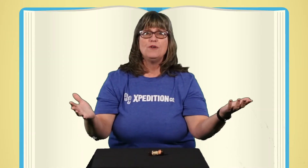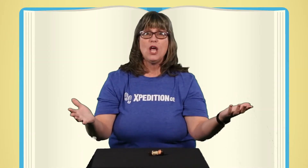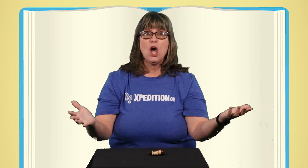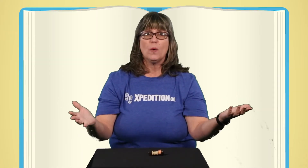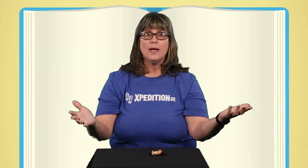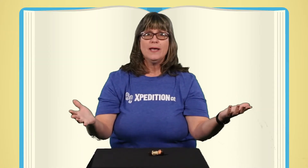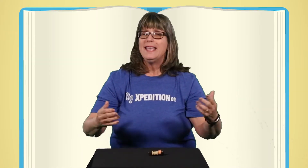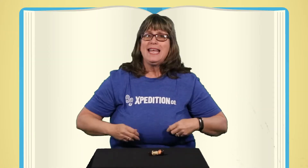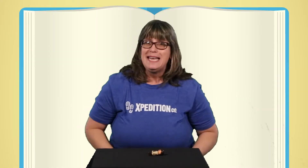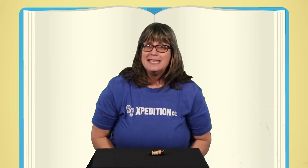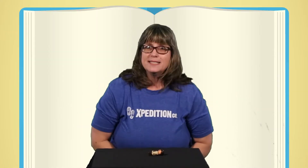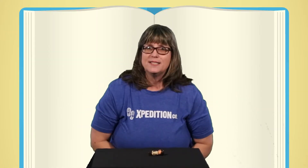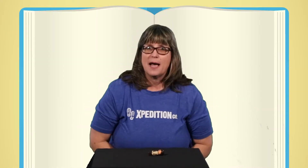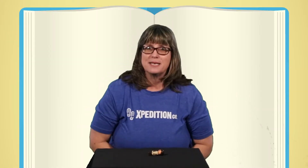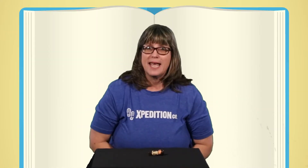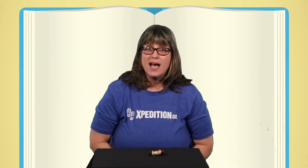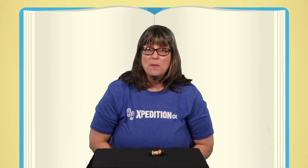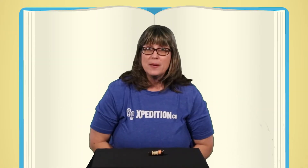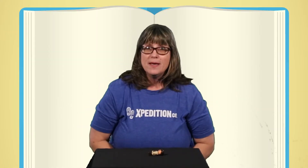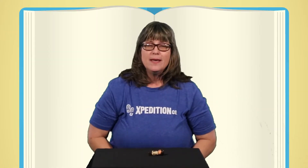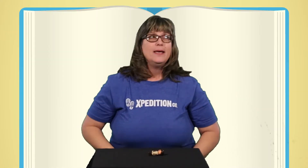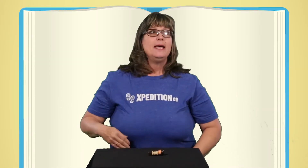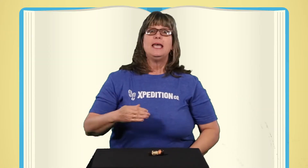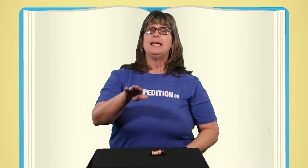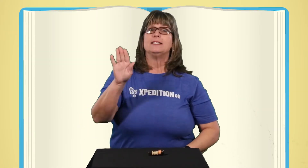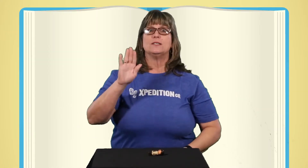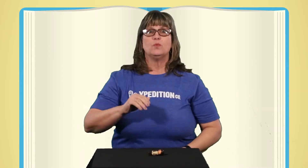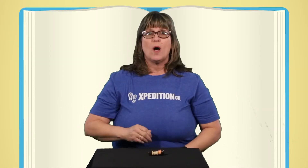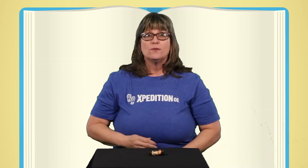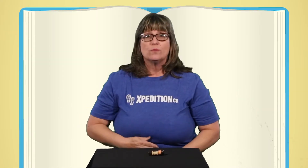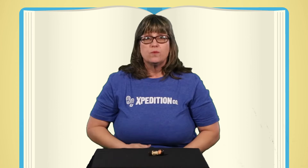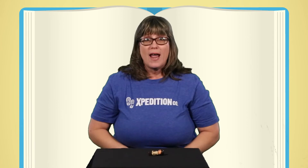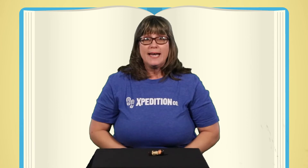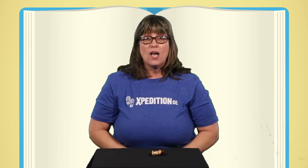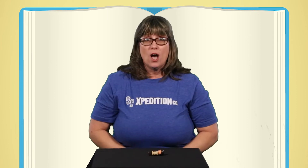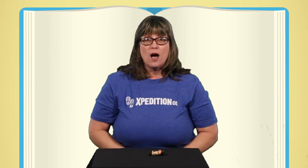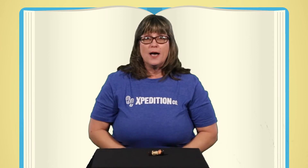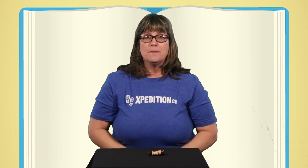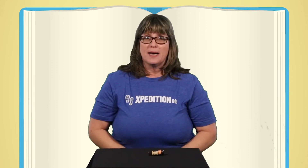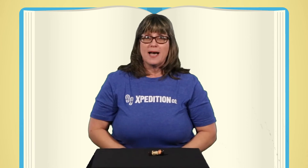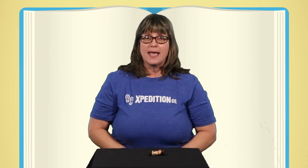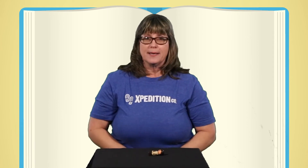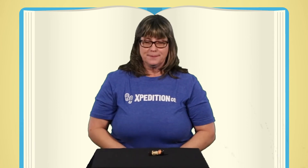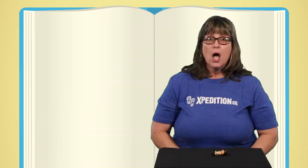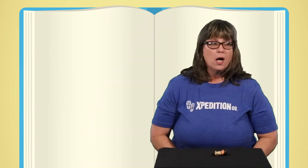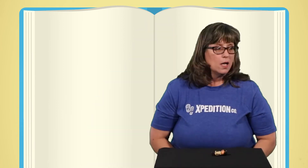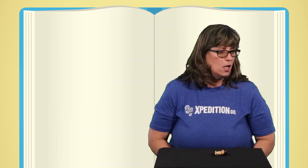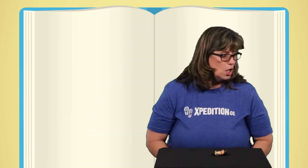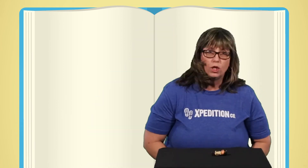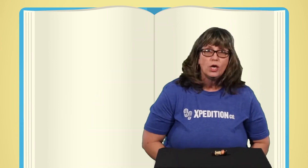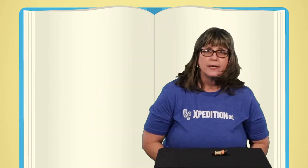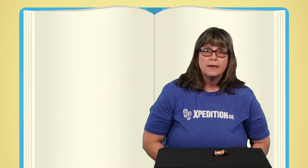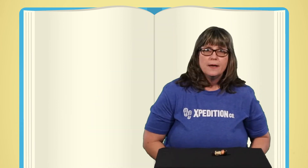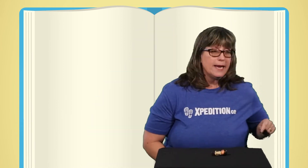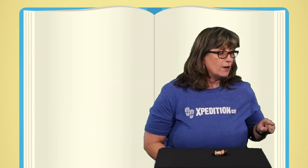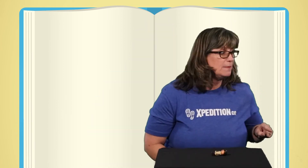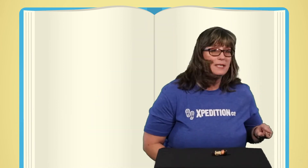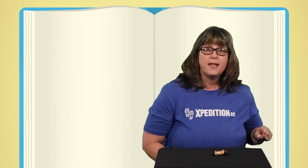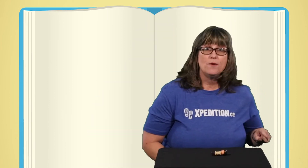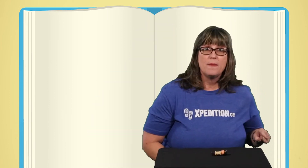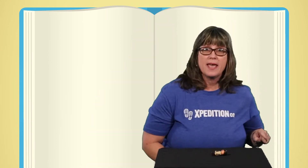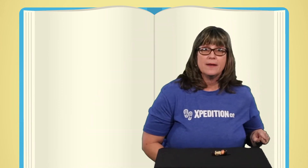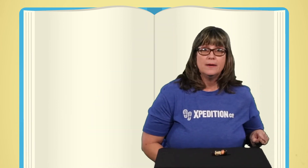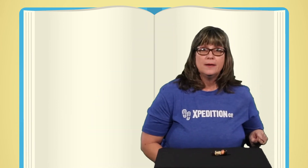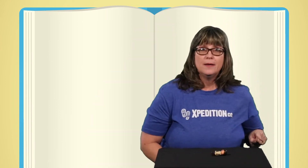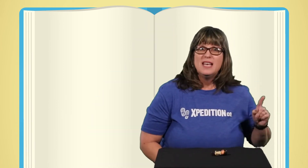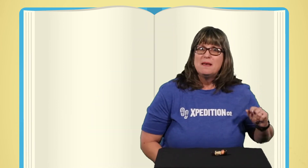Oh no! He didn't stop to help. He just walked right on by. Look, here comes